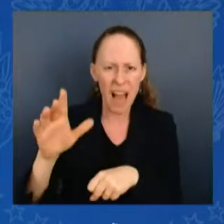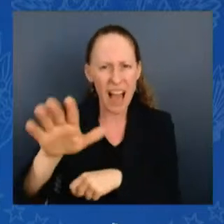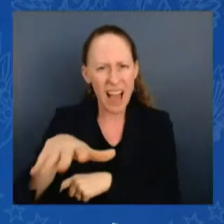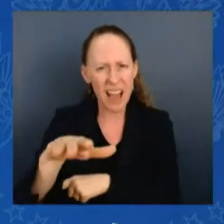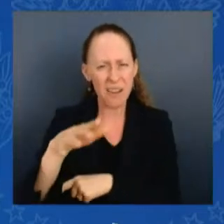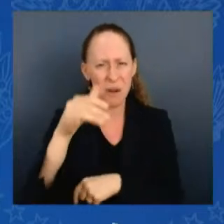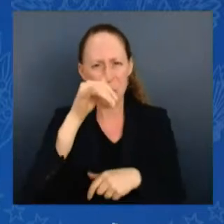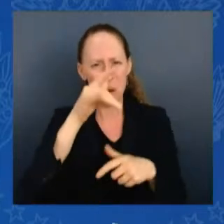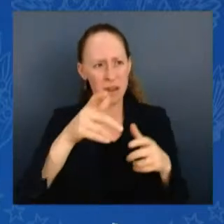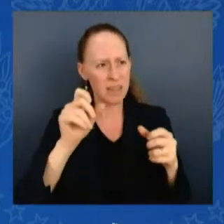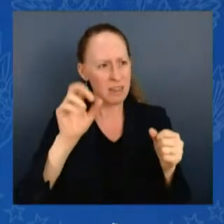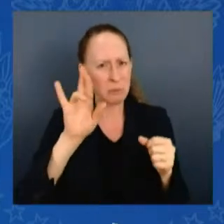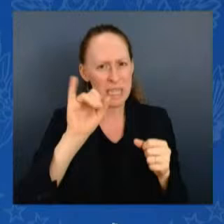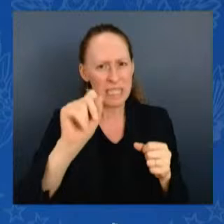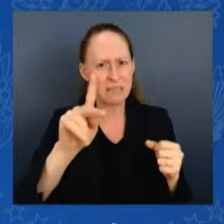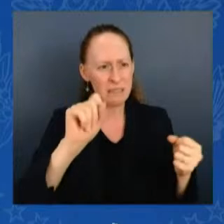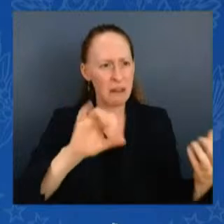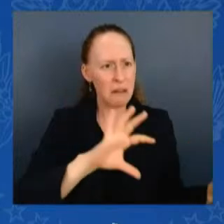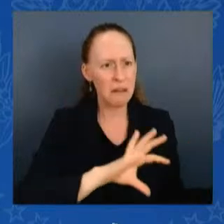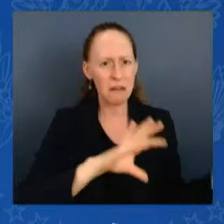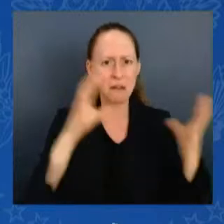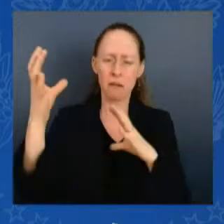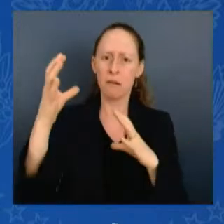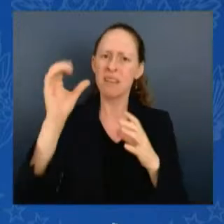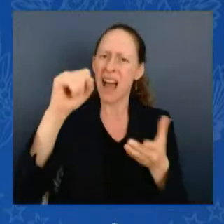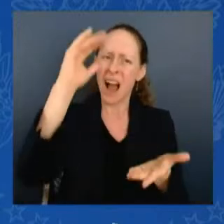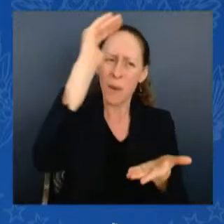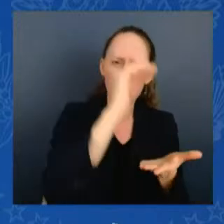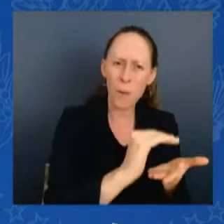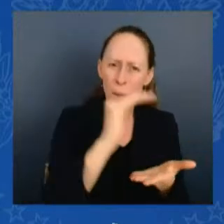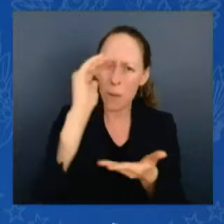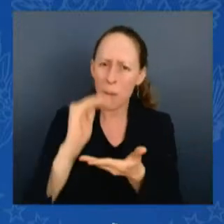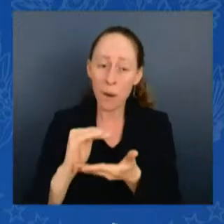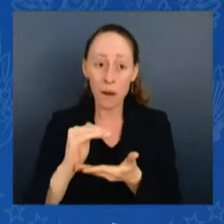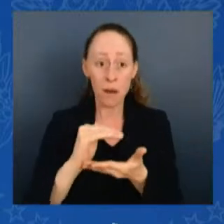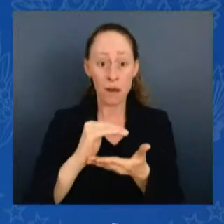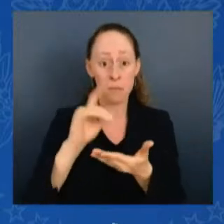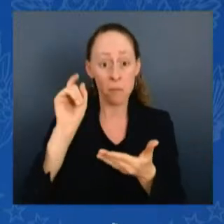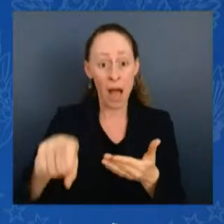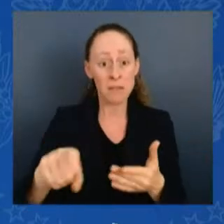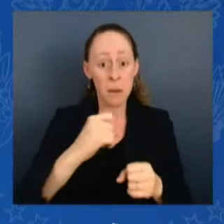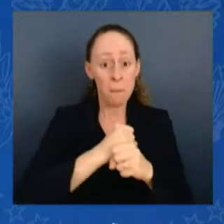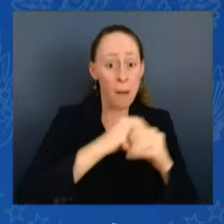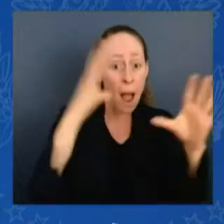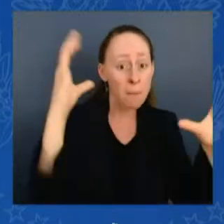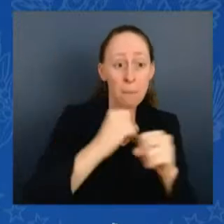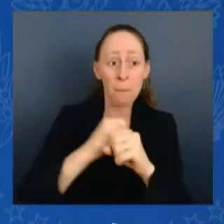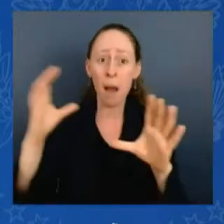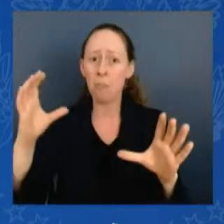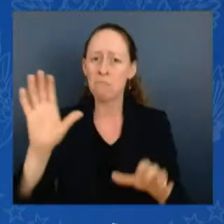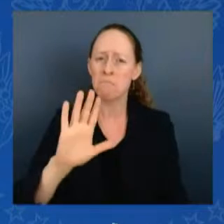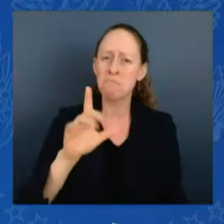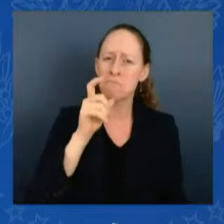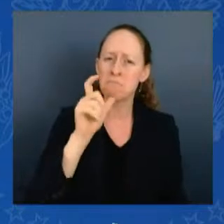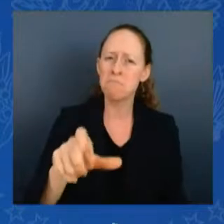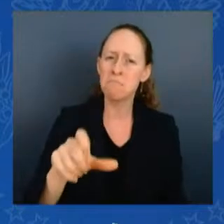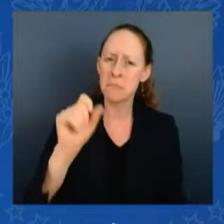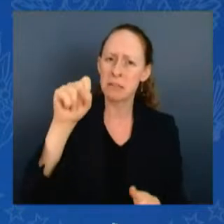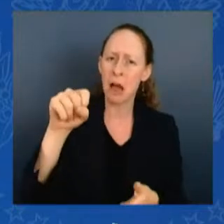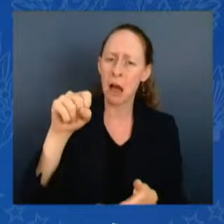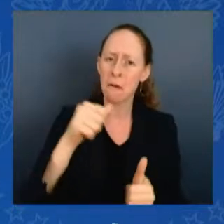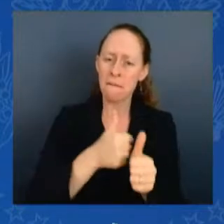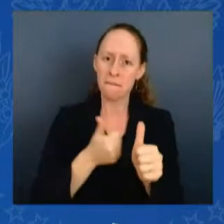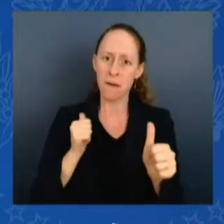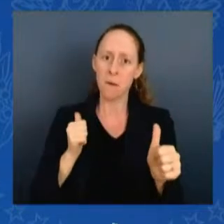and leading to nuclear Armageddon. Step by step, to difficult talks and